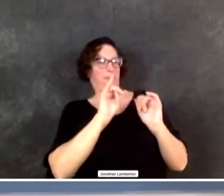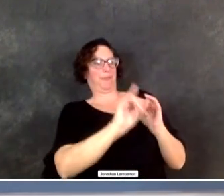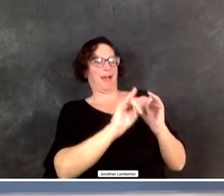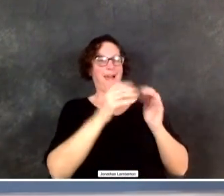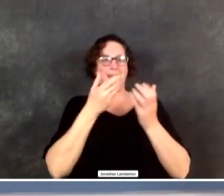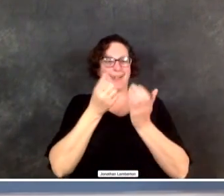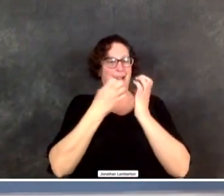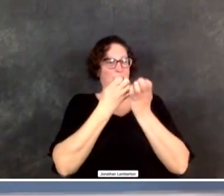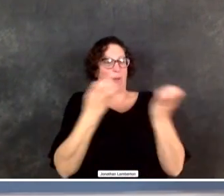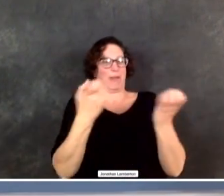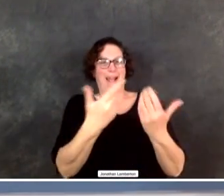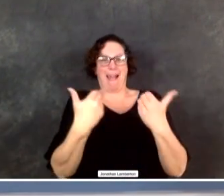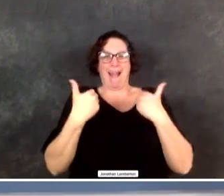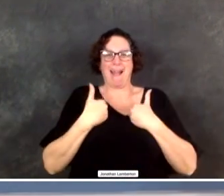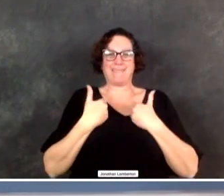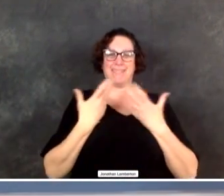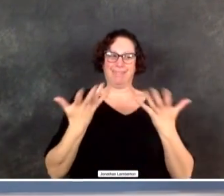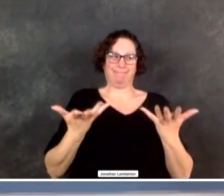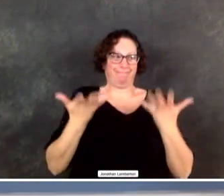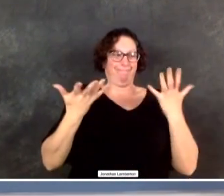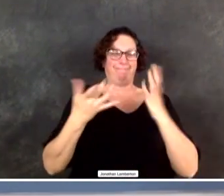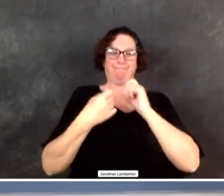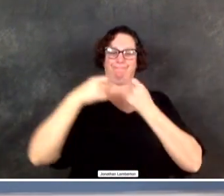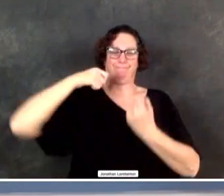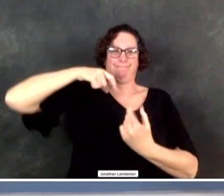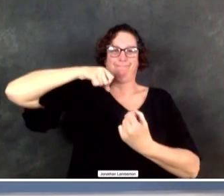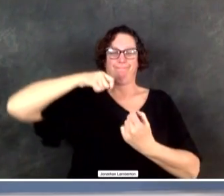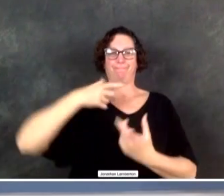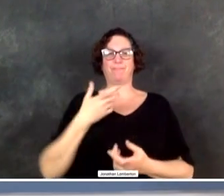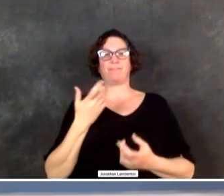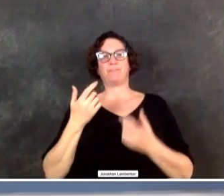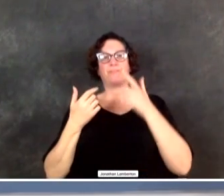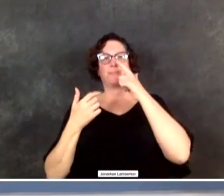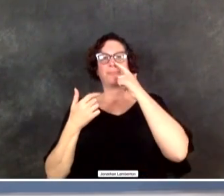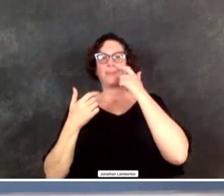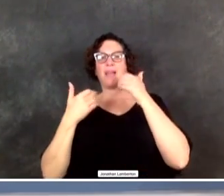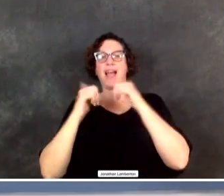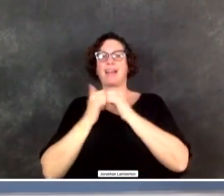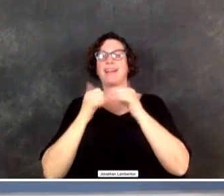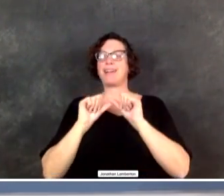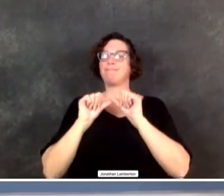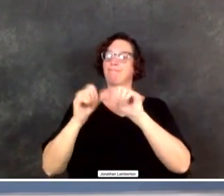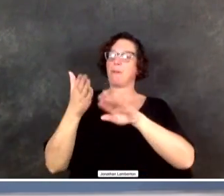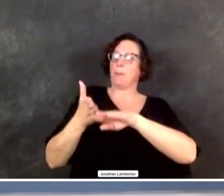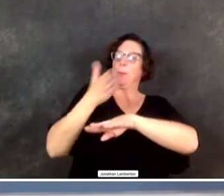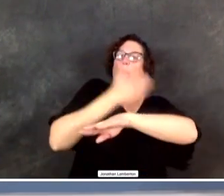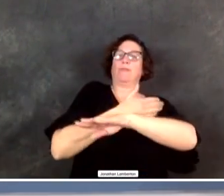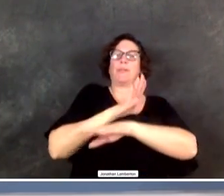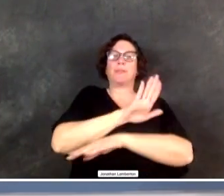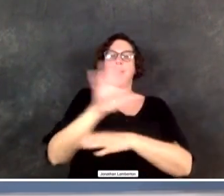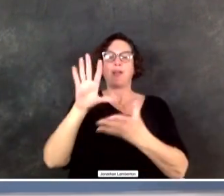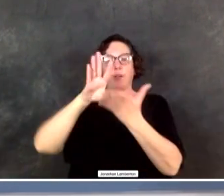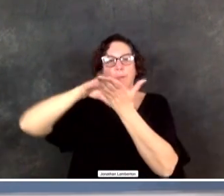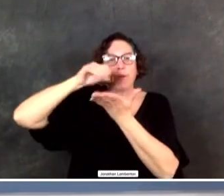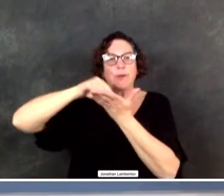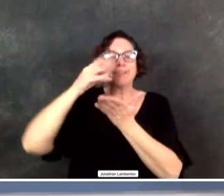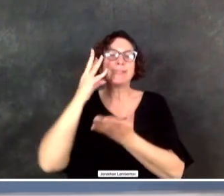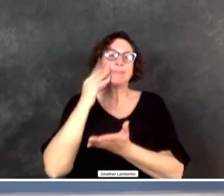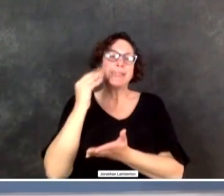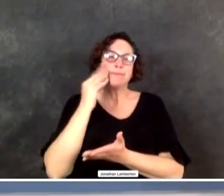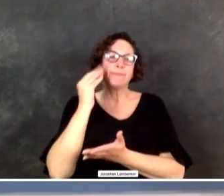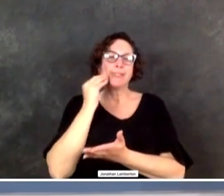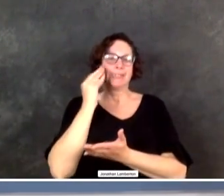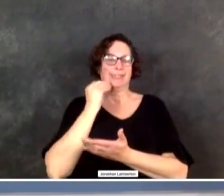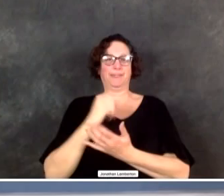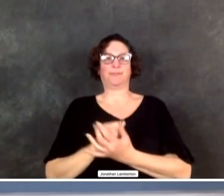to make the learning experiences of students even better. And if there is a silver lining, that'll be the silver lining, not only in the